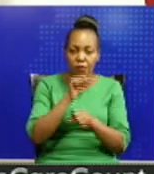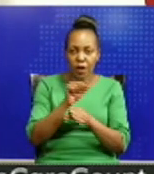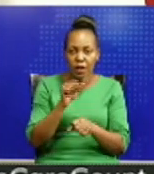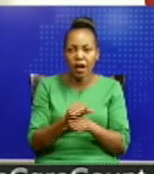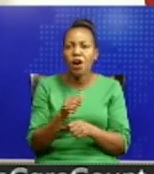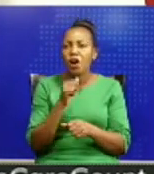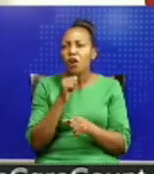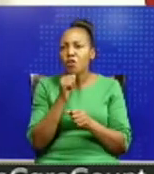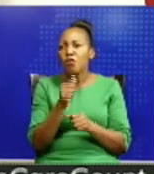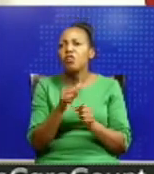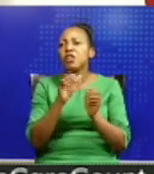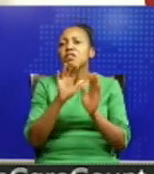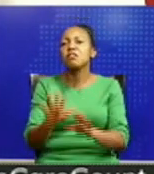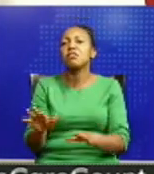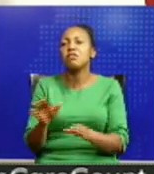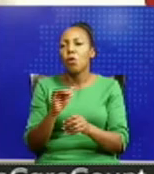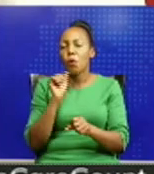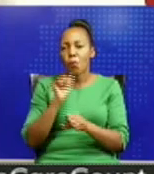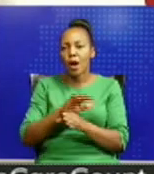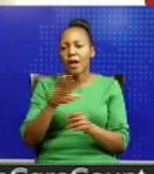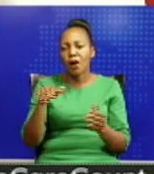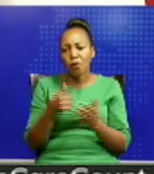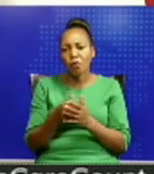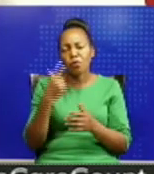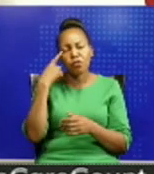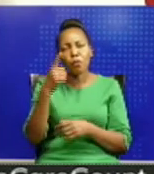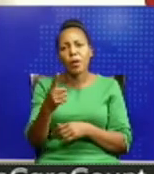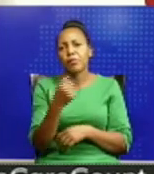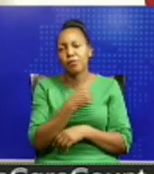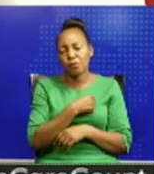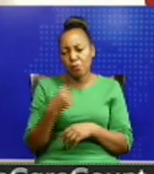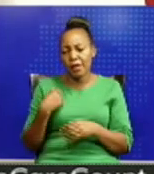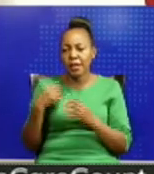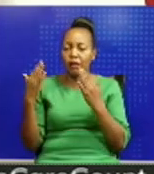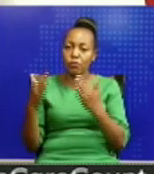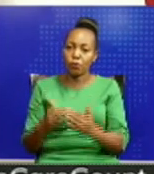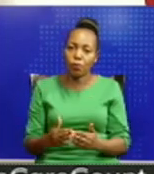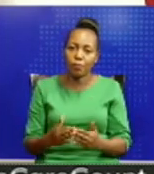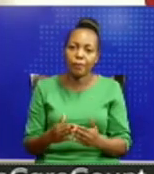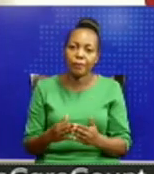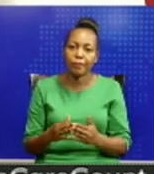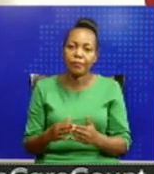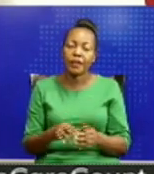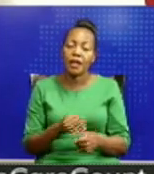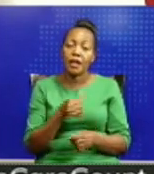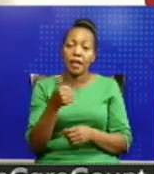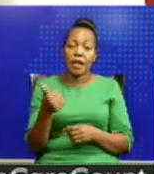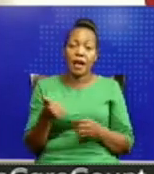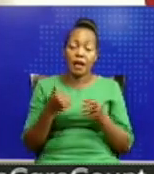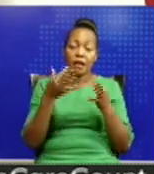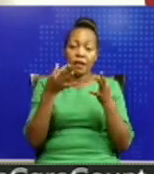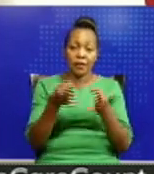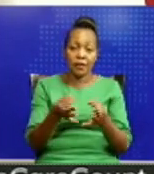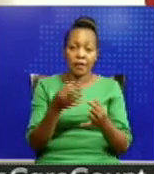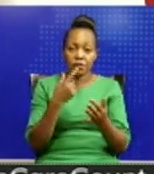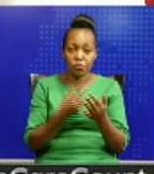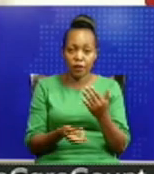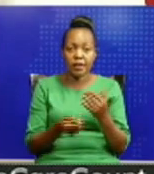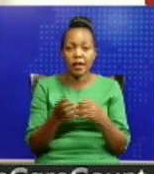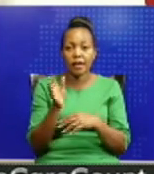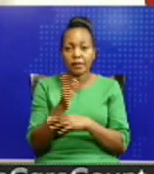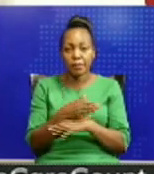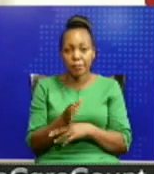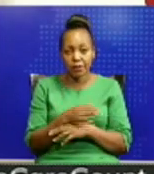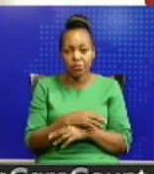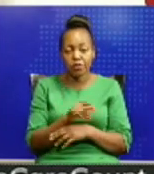not bear all the burden of doing all this this work at home. The other thing we have done with the